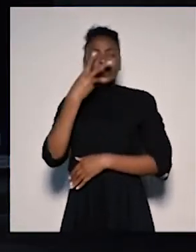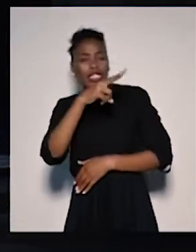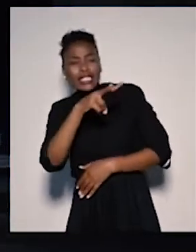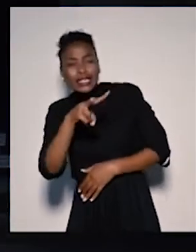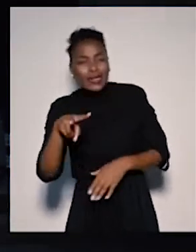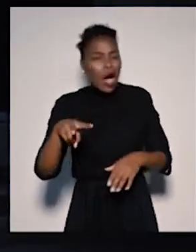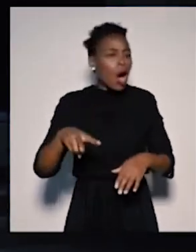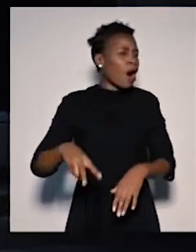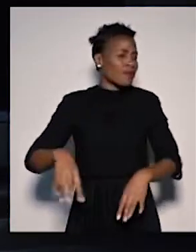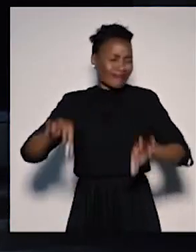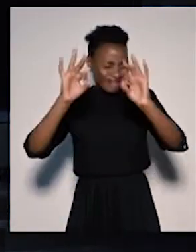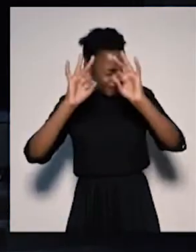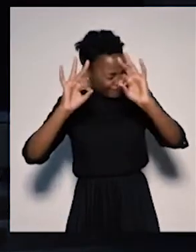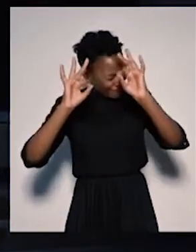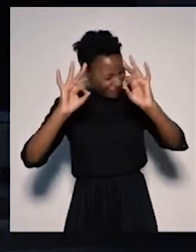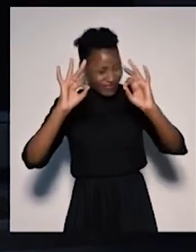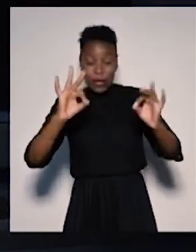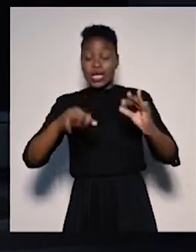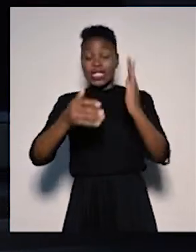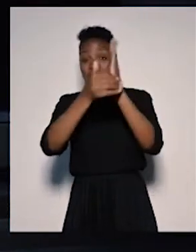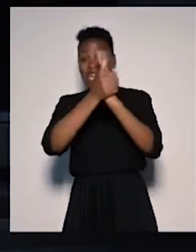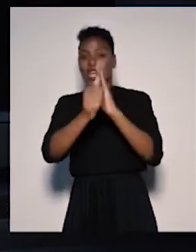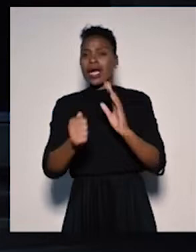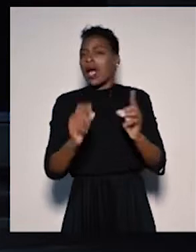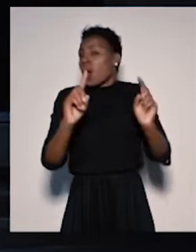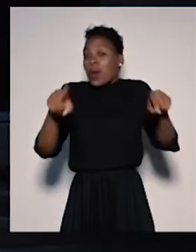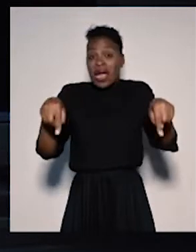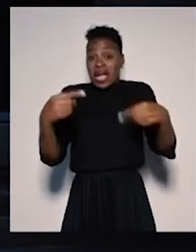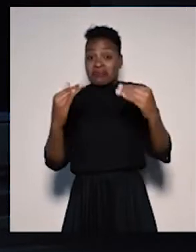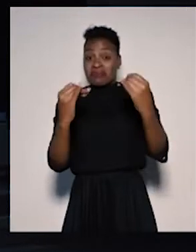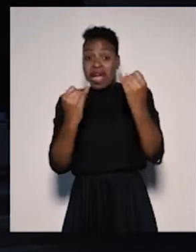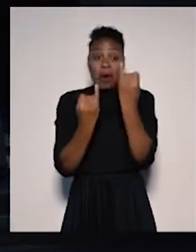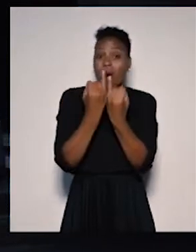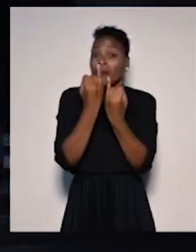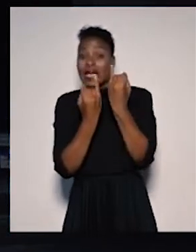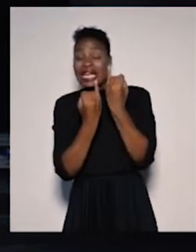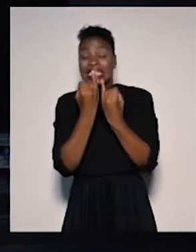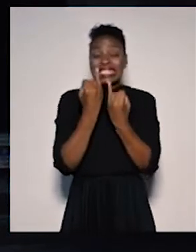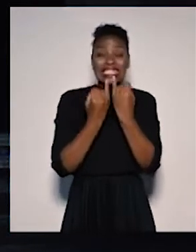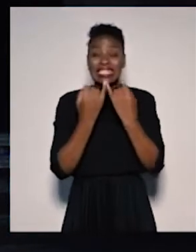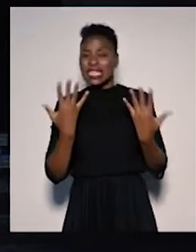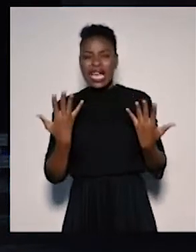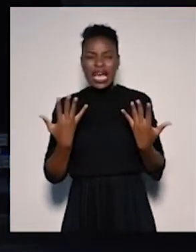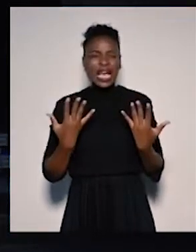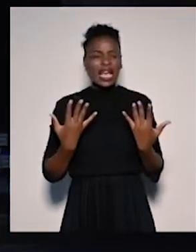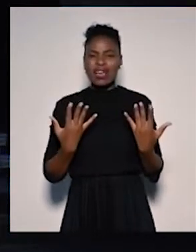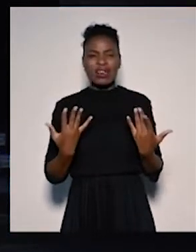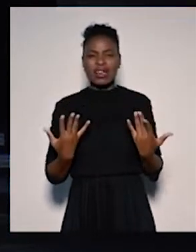talent. And it's unfortunate. We can't compete with the secular world when it comes to paying.